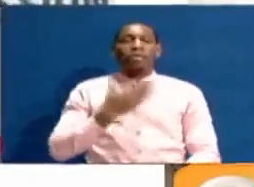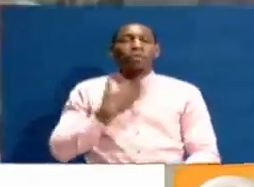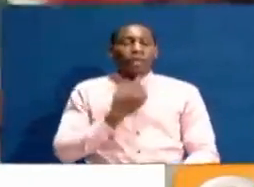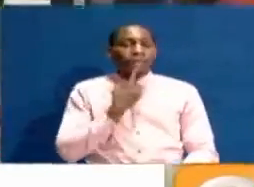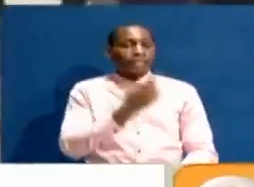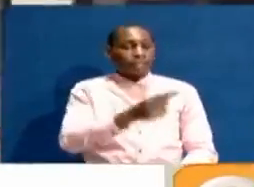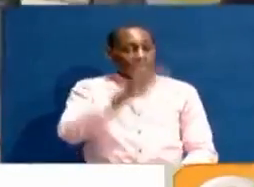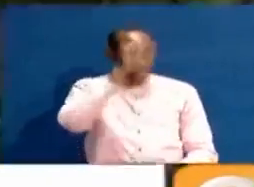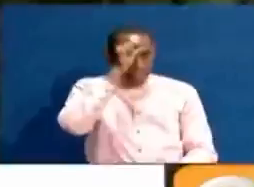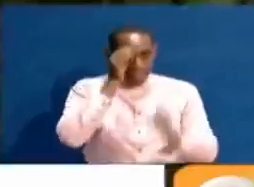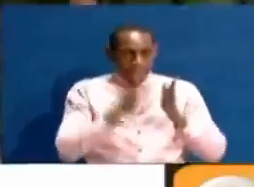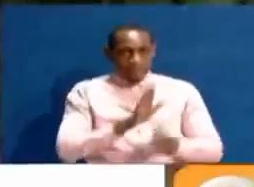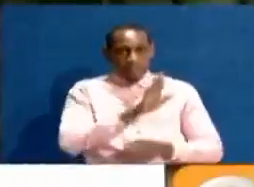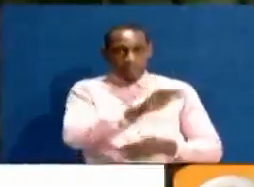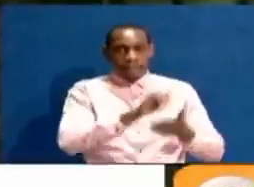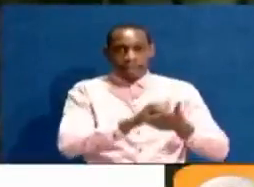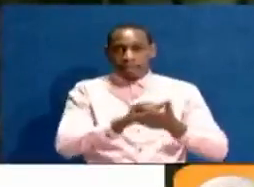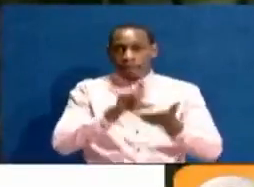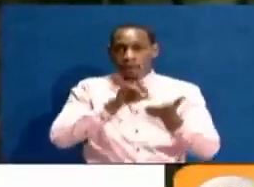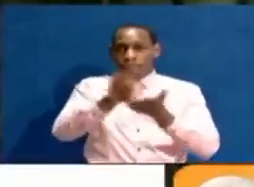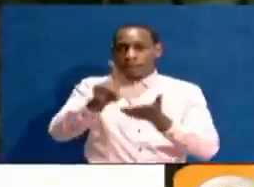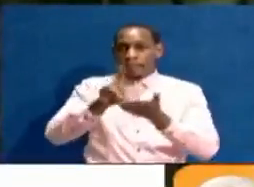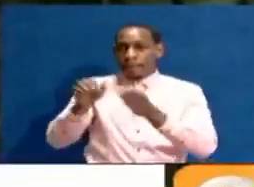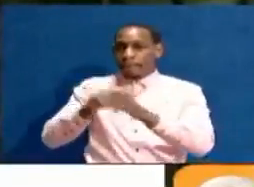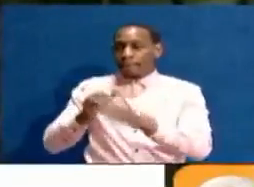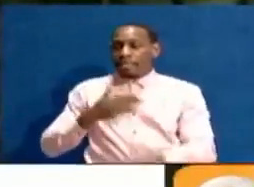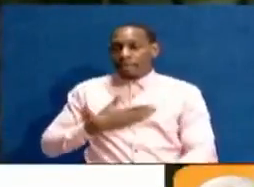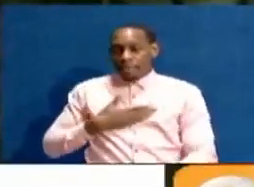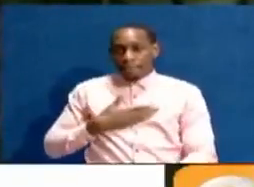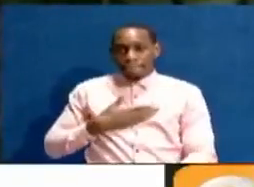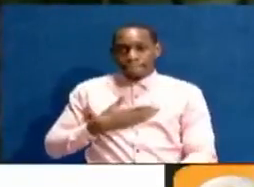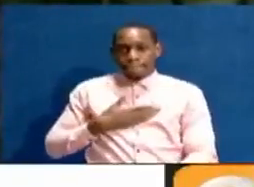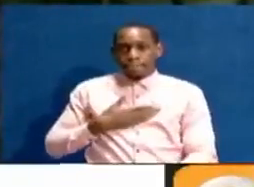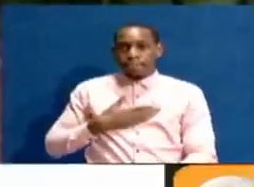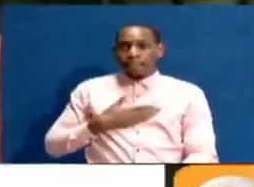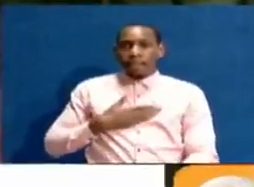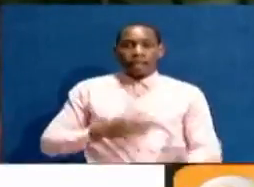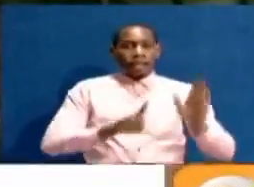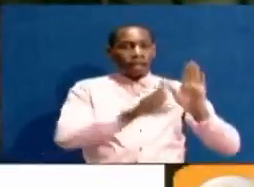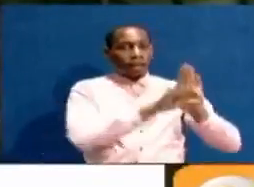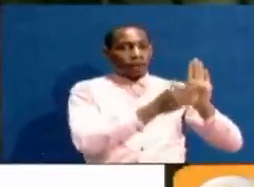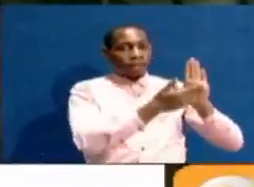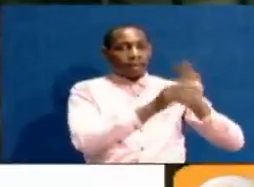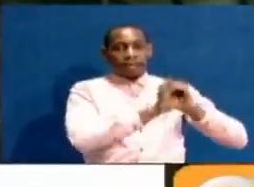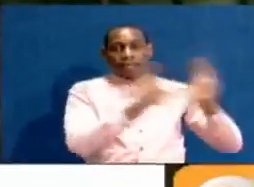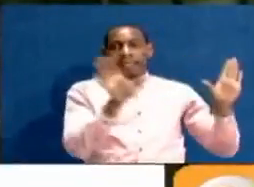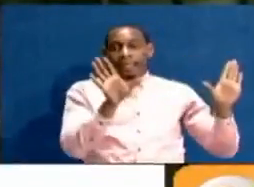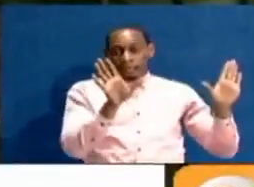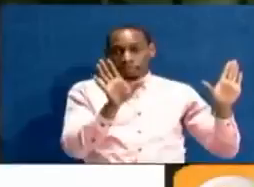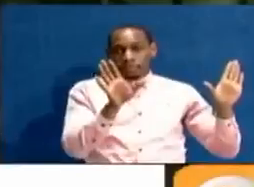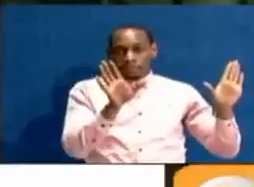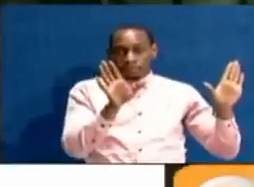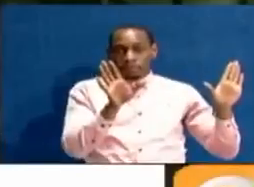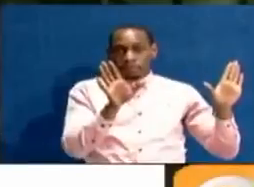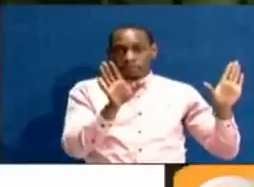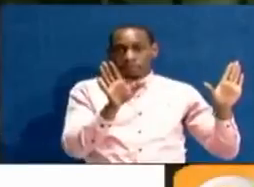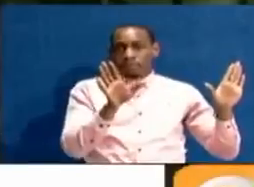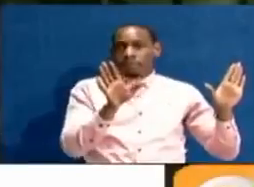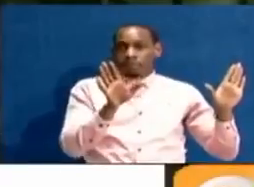tell those governors who are terminating our members, the law is quite clear under OSHA